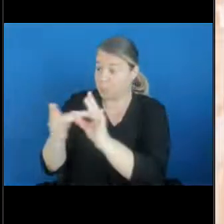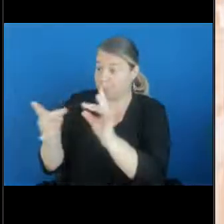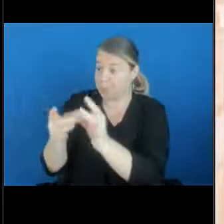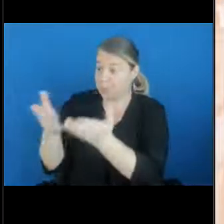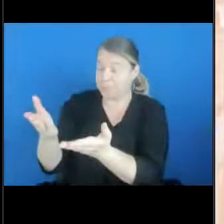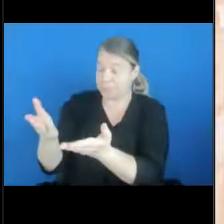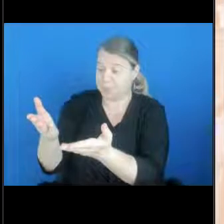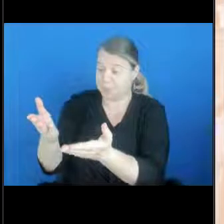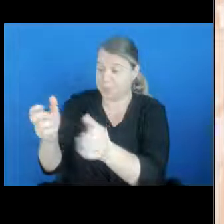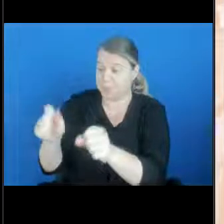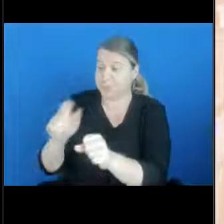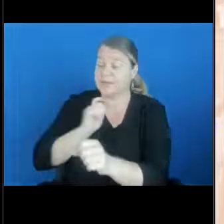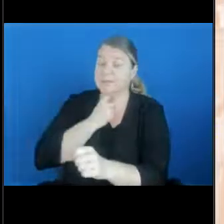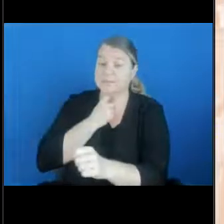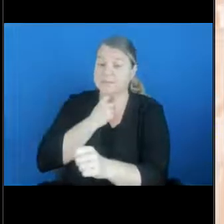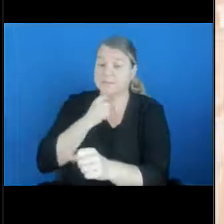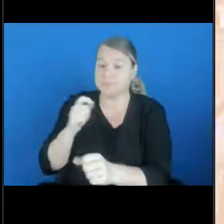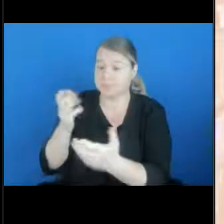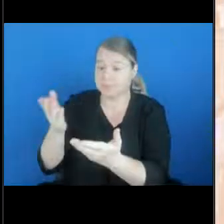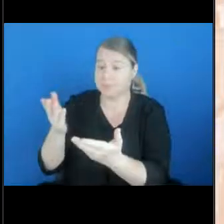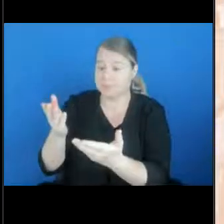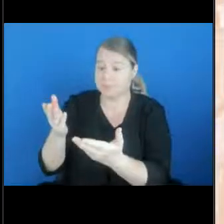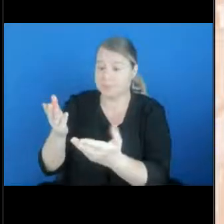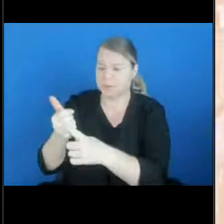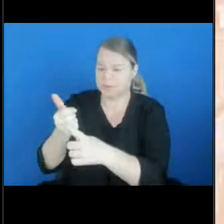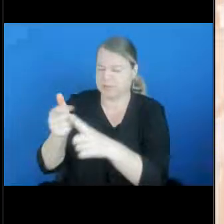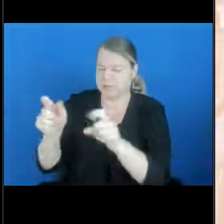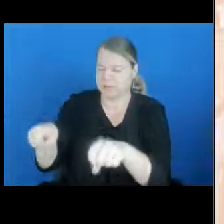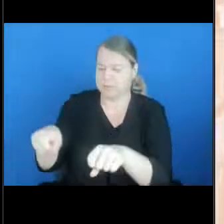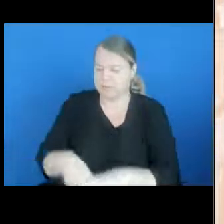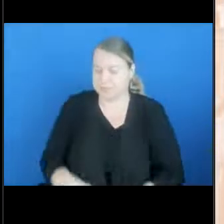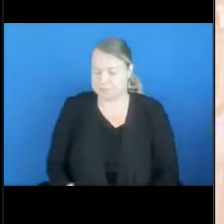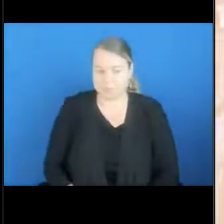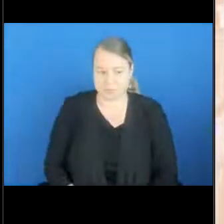can unmute you, and then you'll also need to unmute yourself.